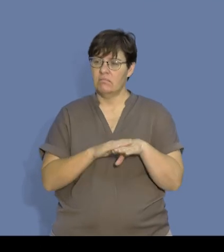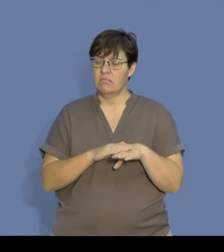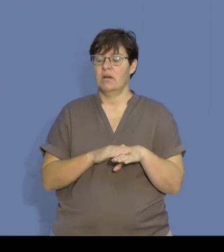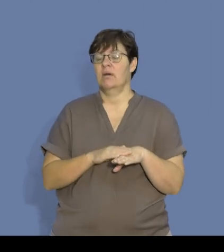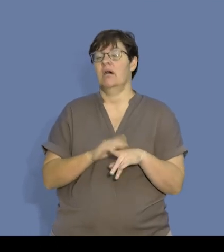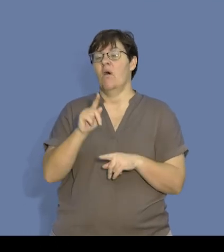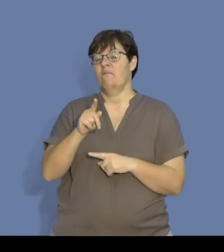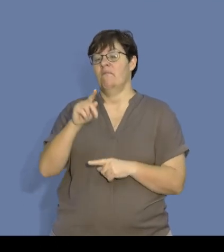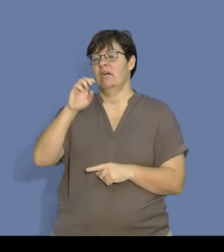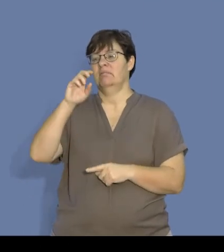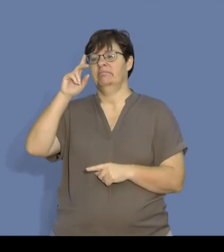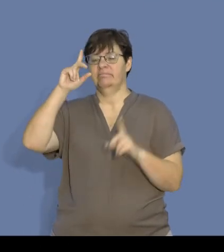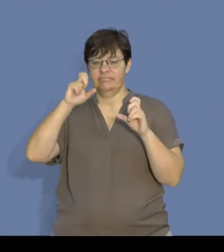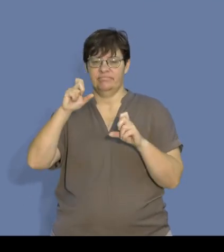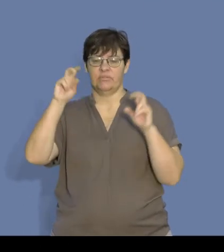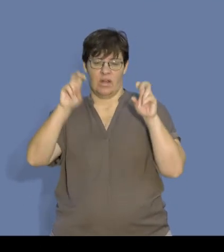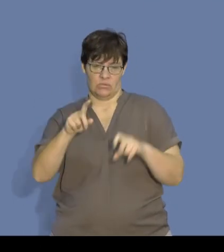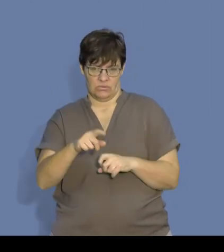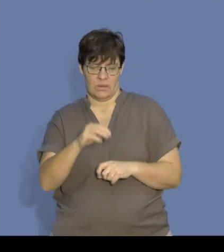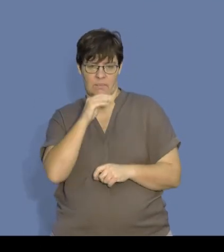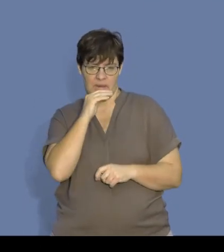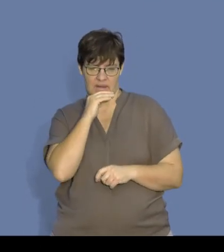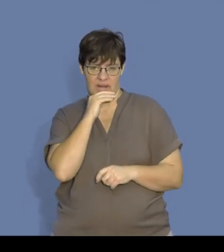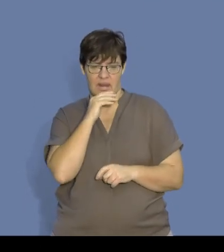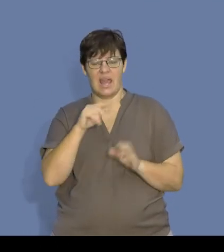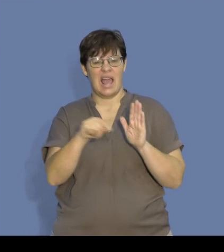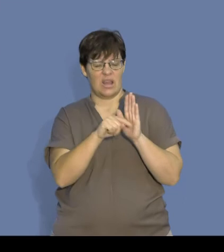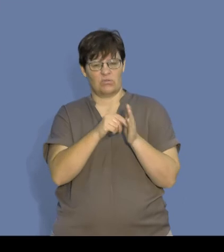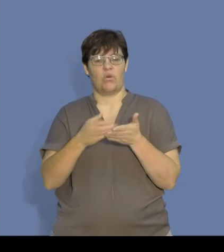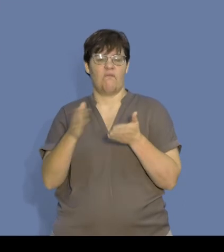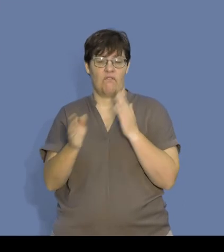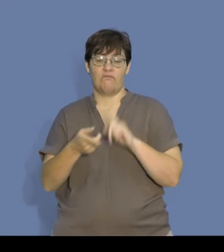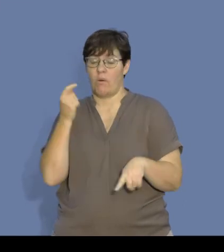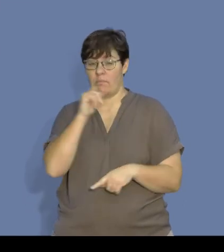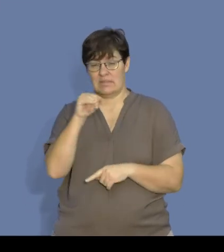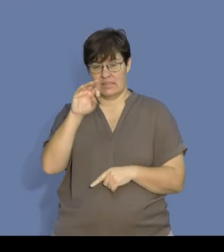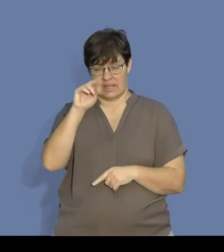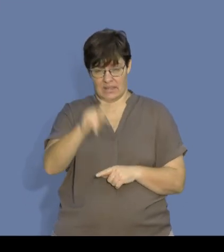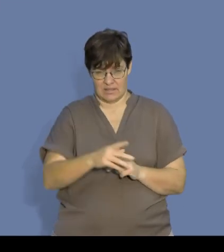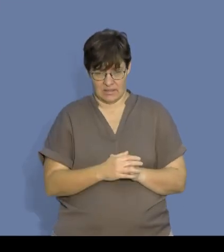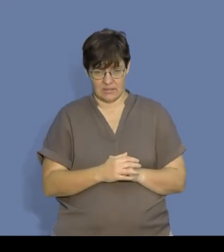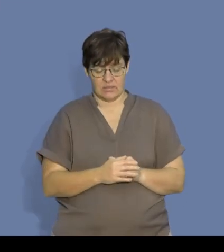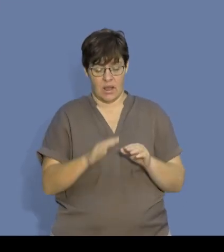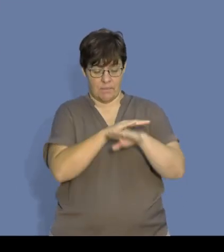photoelectrons. Now, photoelectrons just means we have any electrons come off from zinc. They